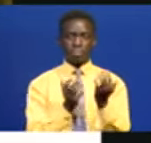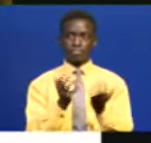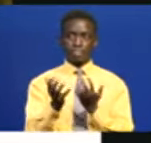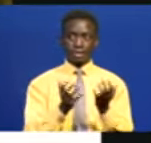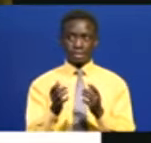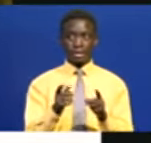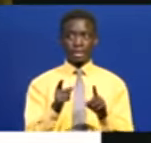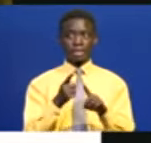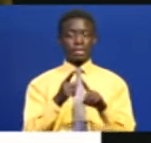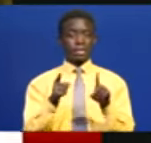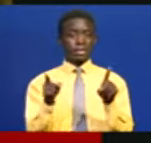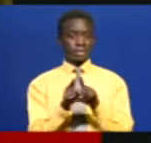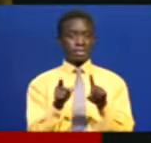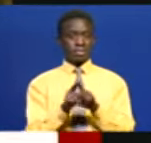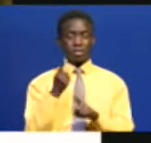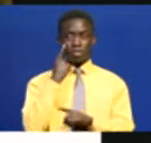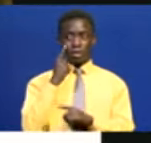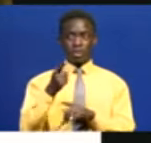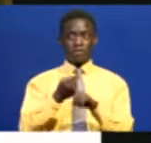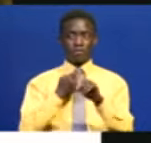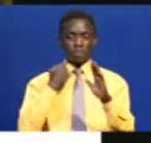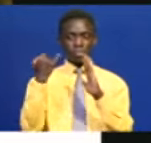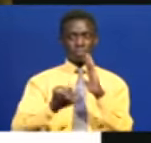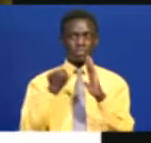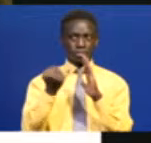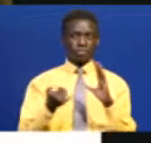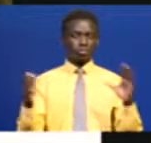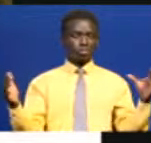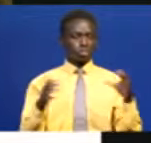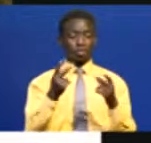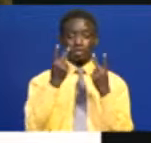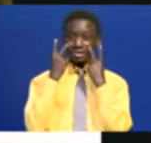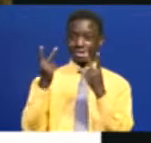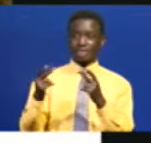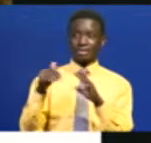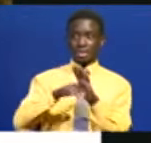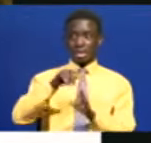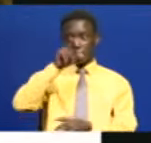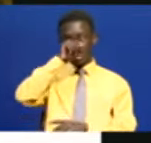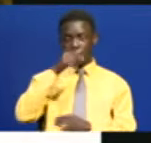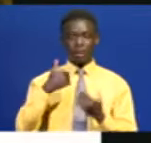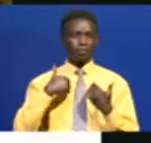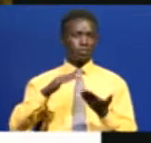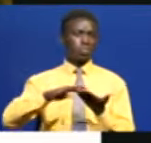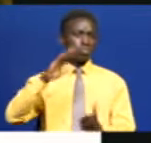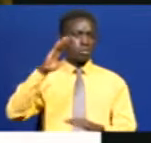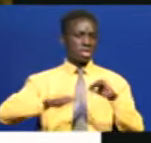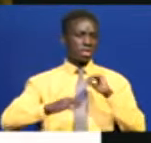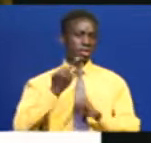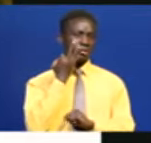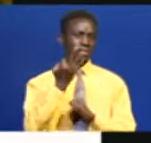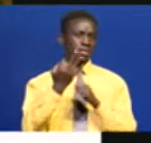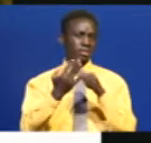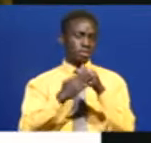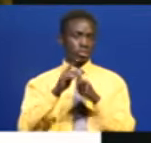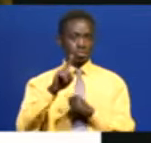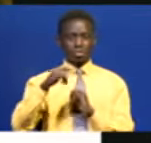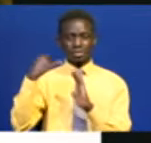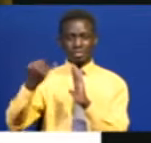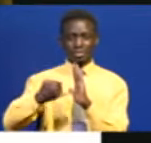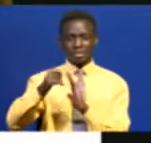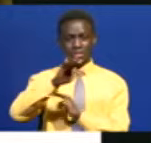to industrial scale, you can see in the Turkey there are more than 391 industrial